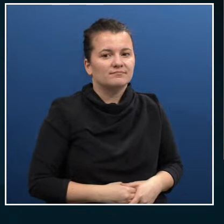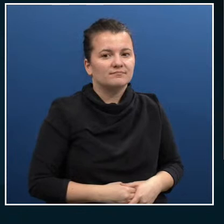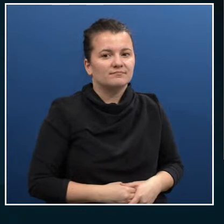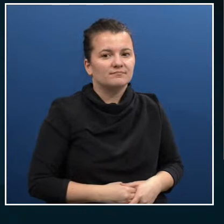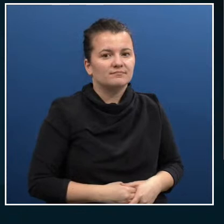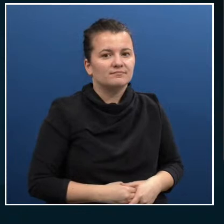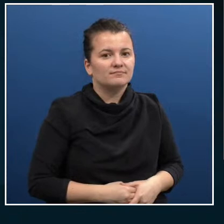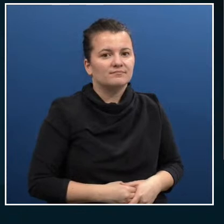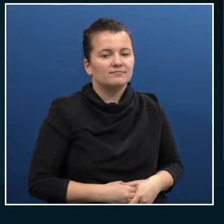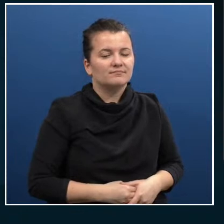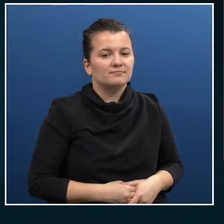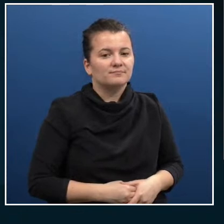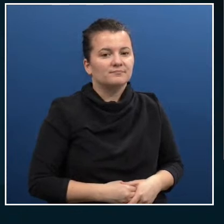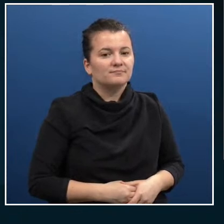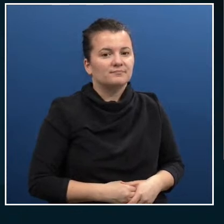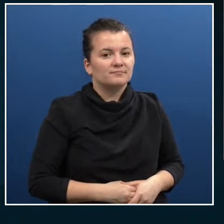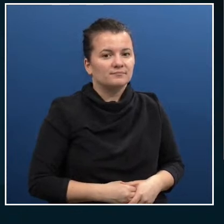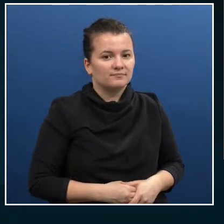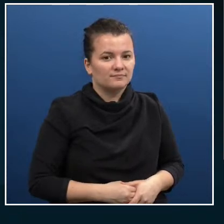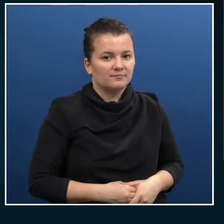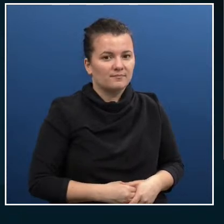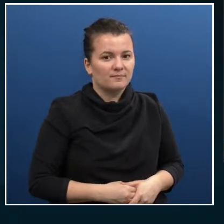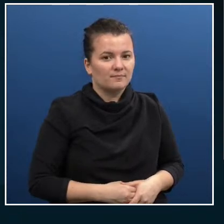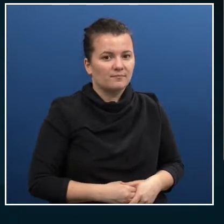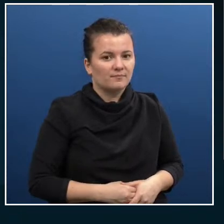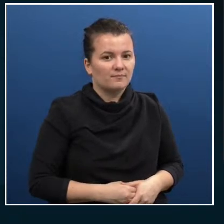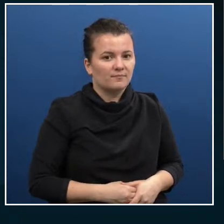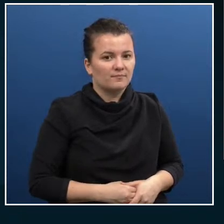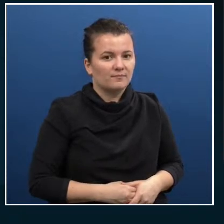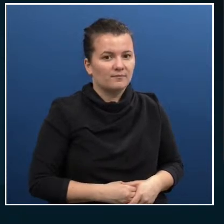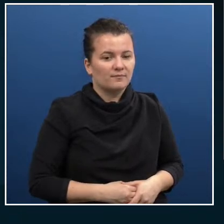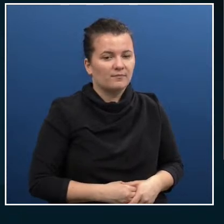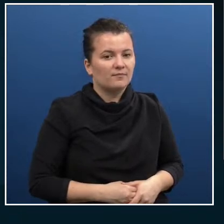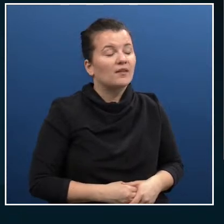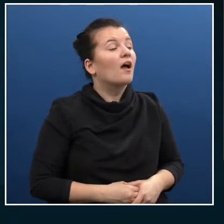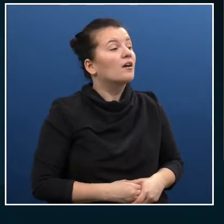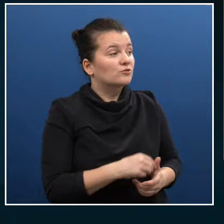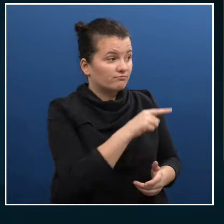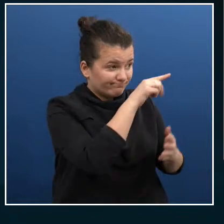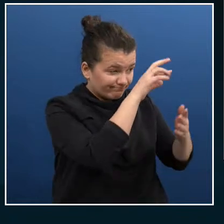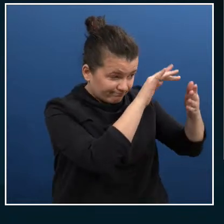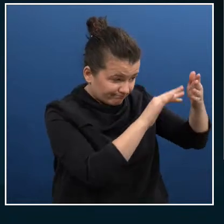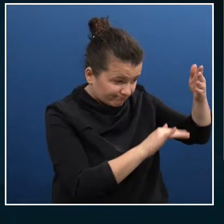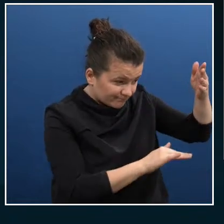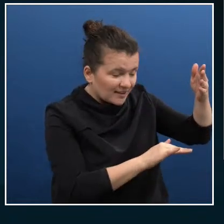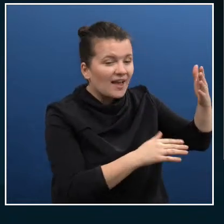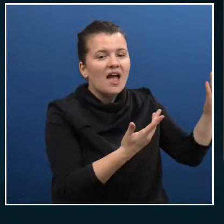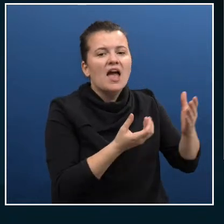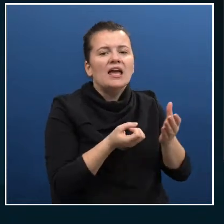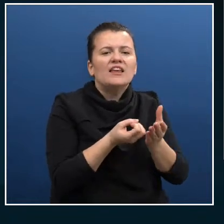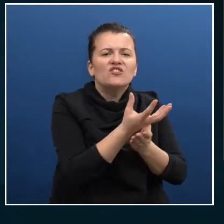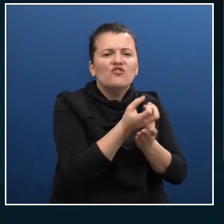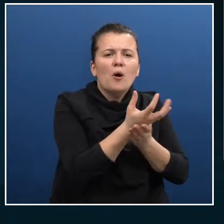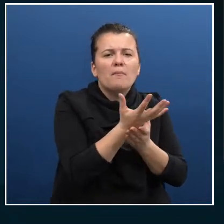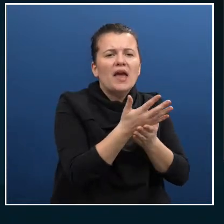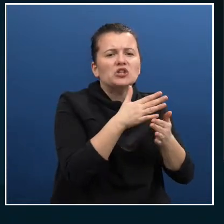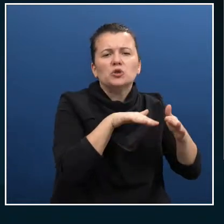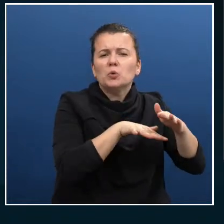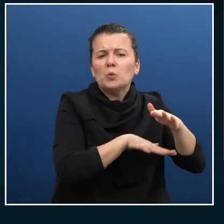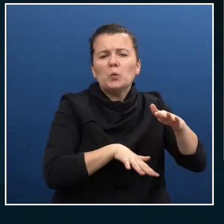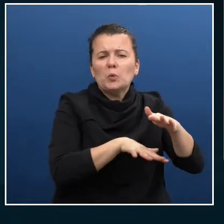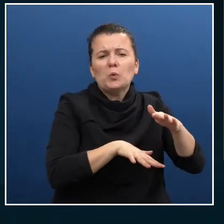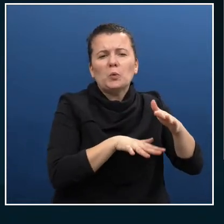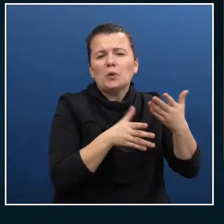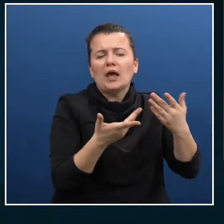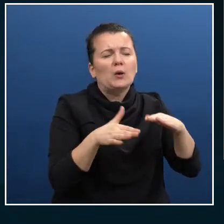And there you fill in some basic information, and that's all getting, when